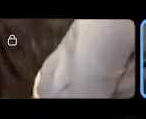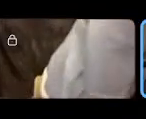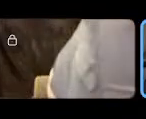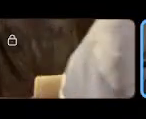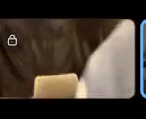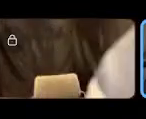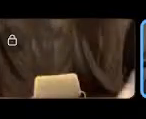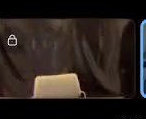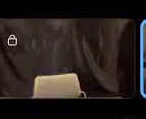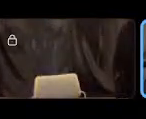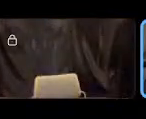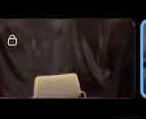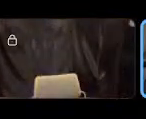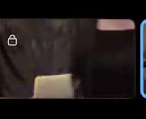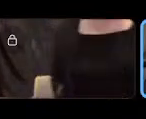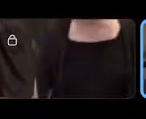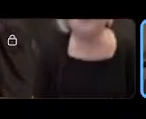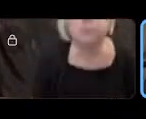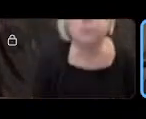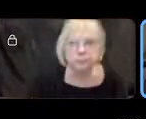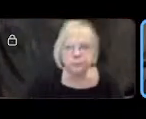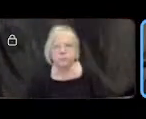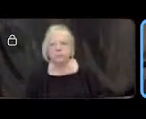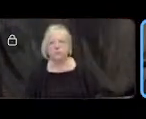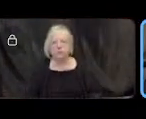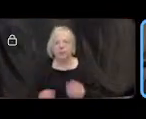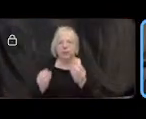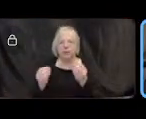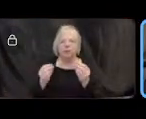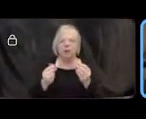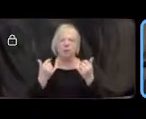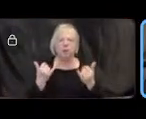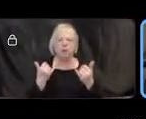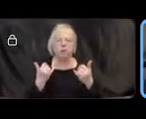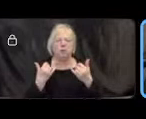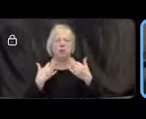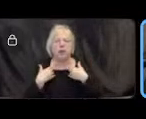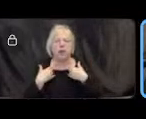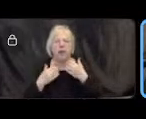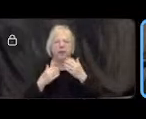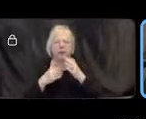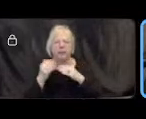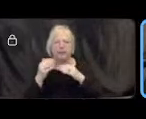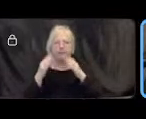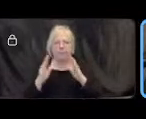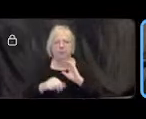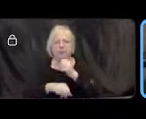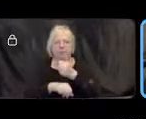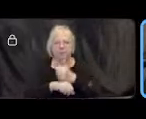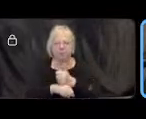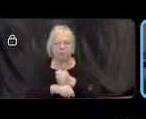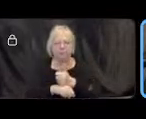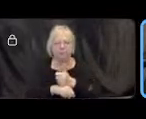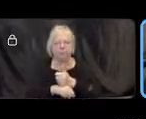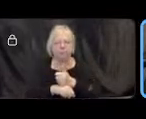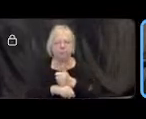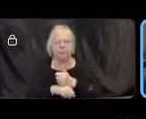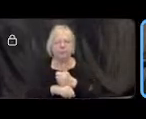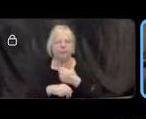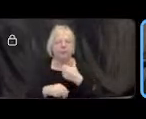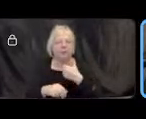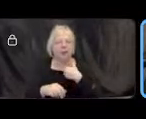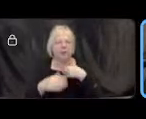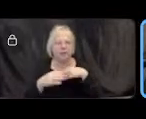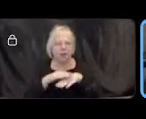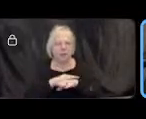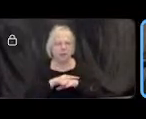is currently developed, which contains the aforementioned structure. It has paved access.